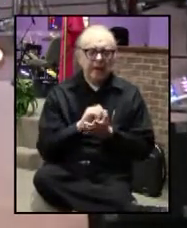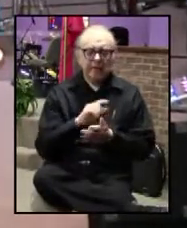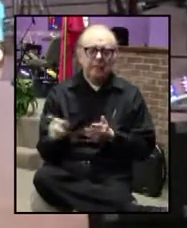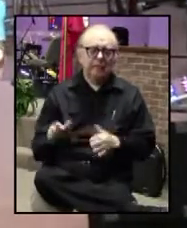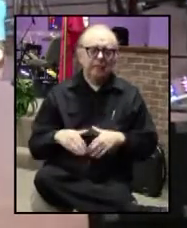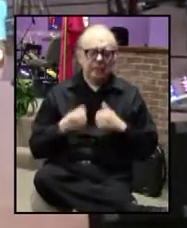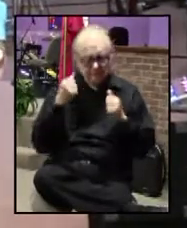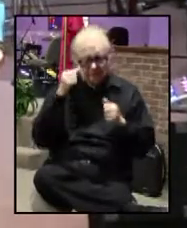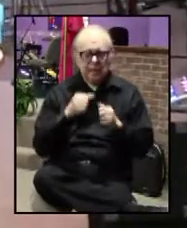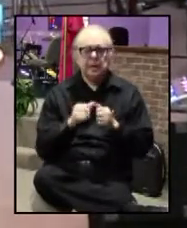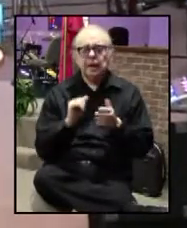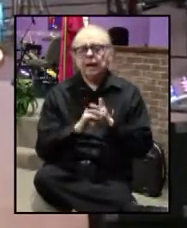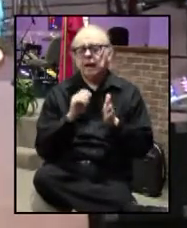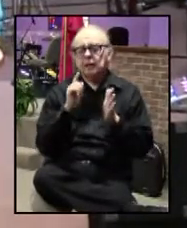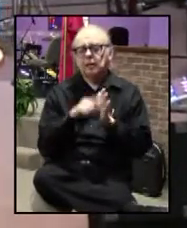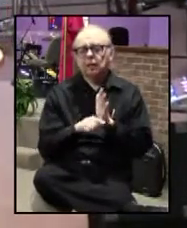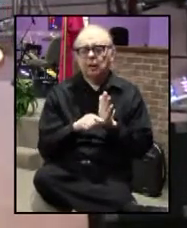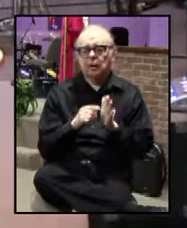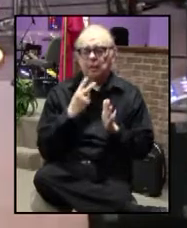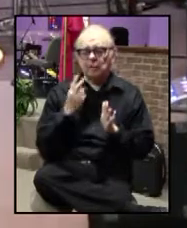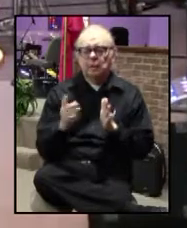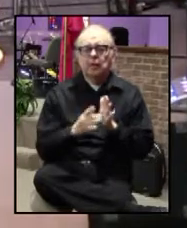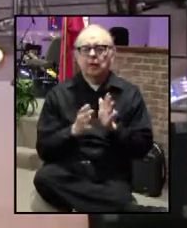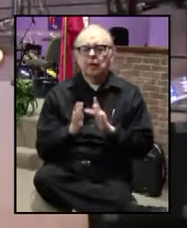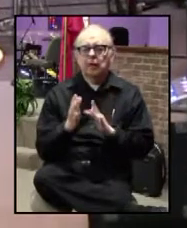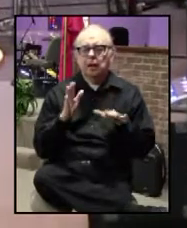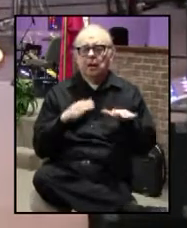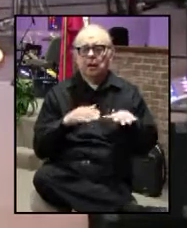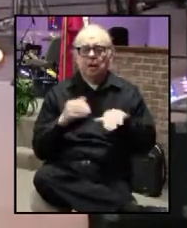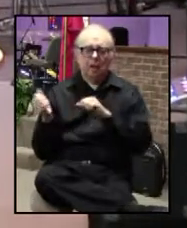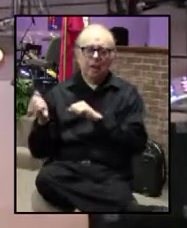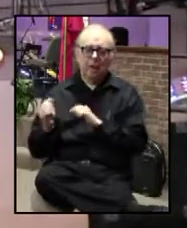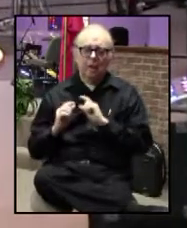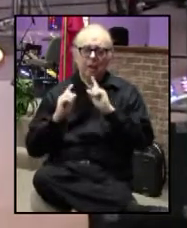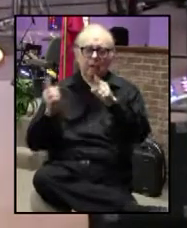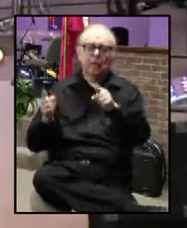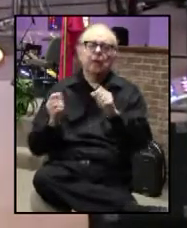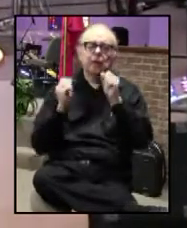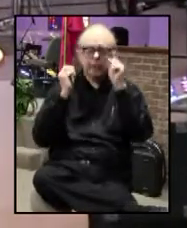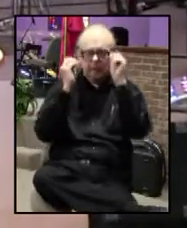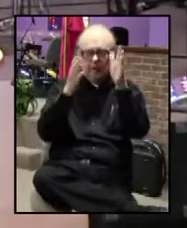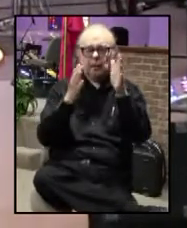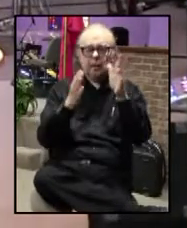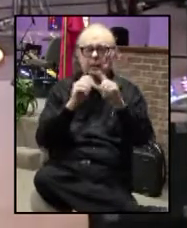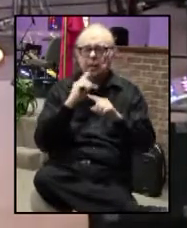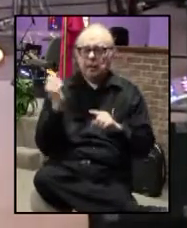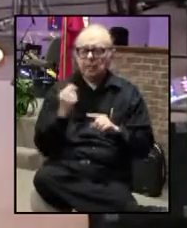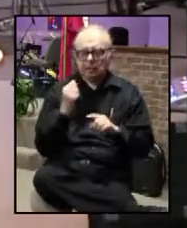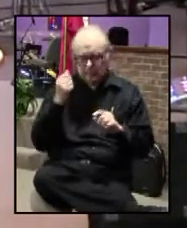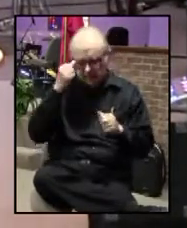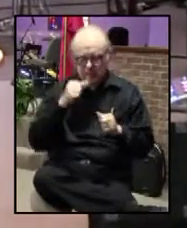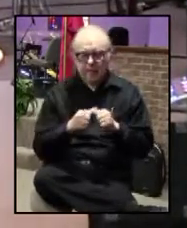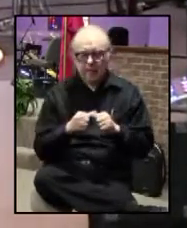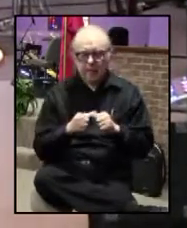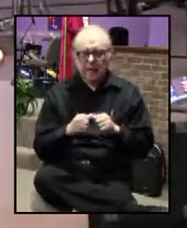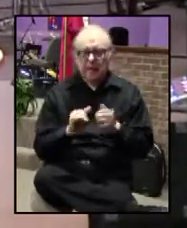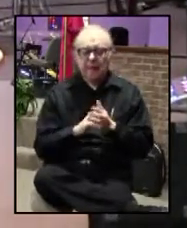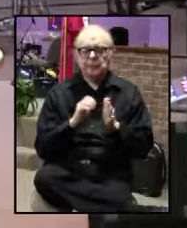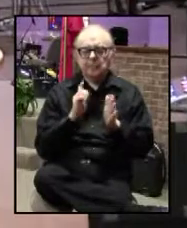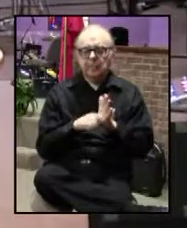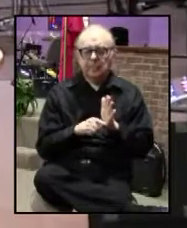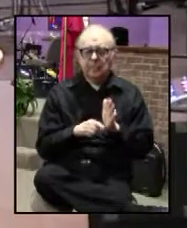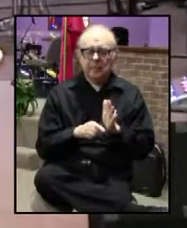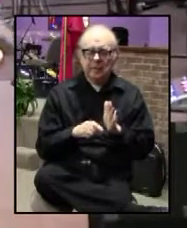they remembered the moment that they saw Jesus leaving and going back to the Father. But not only did they remember the moment,